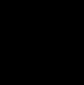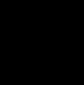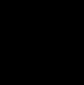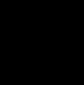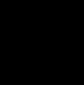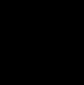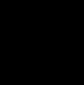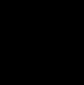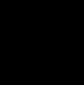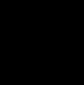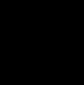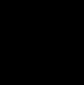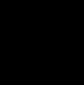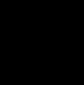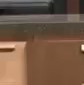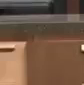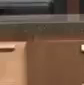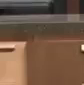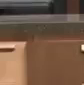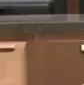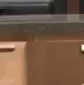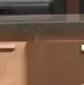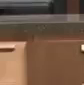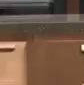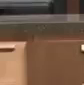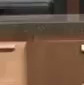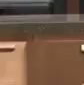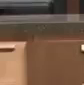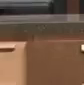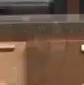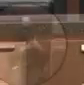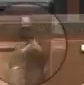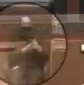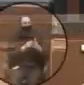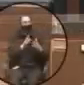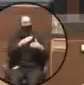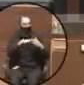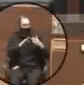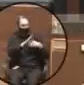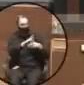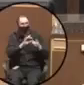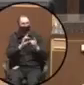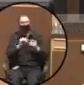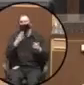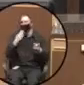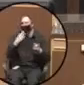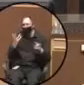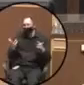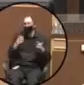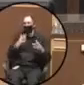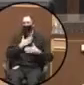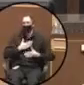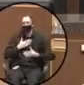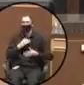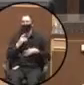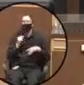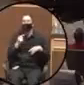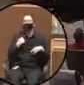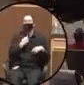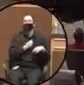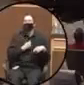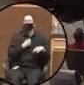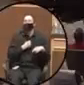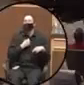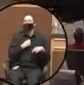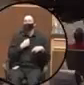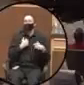Who are you? We were listening to you. Go ahead and get started. We'll take the rest of your comments. Thank you very much. I appreciate it. I